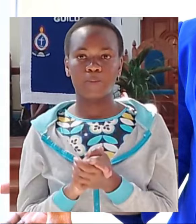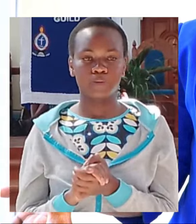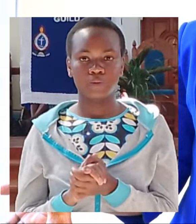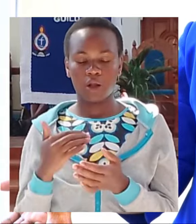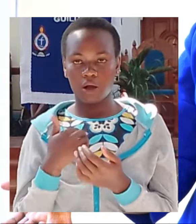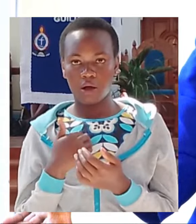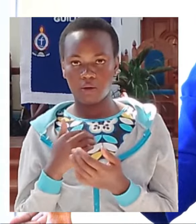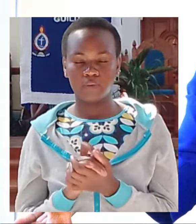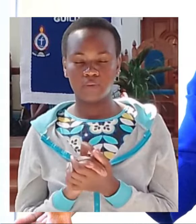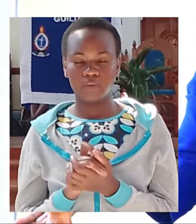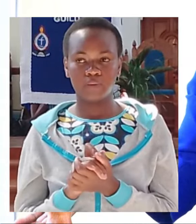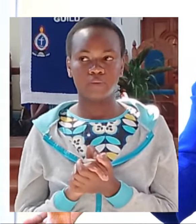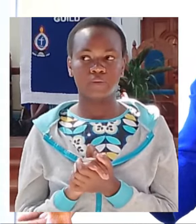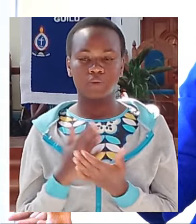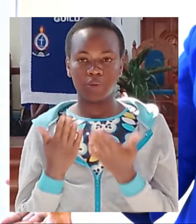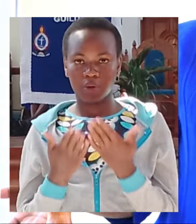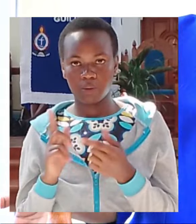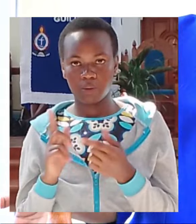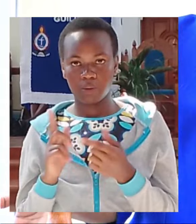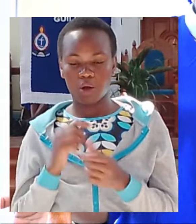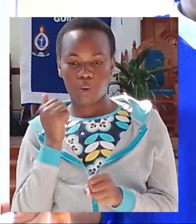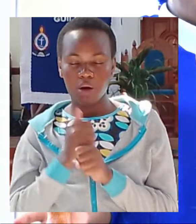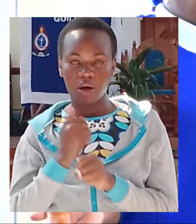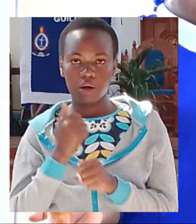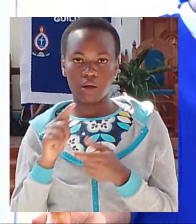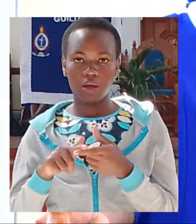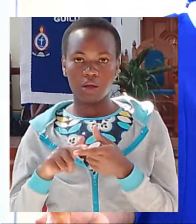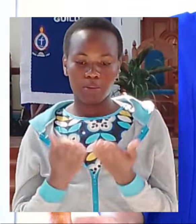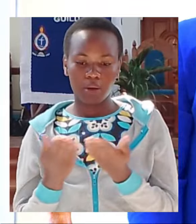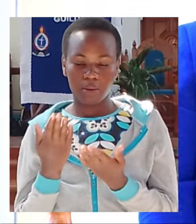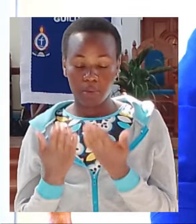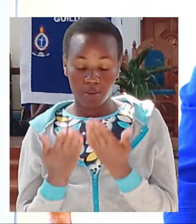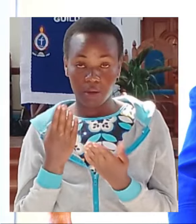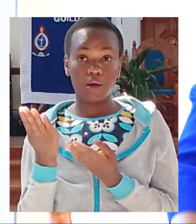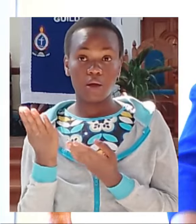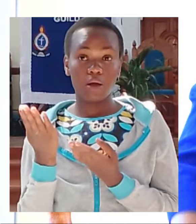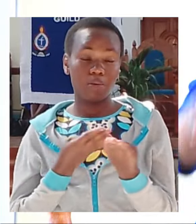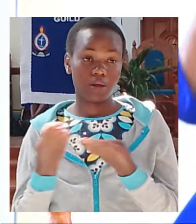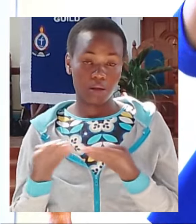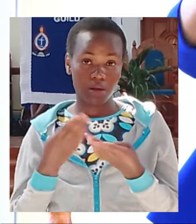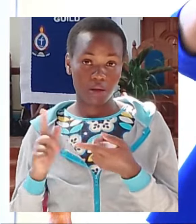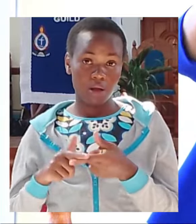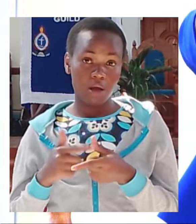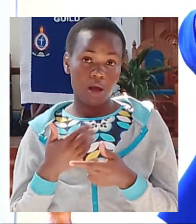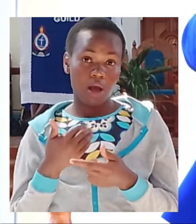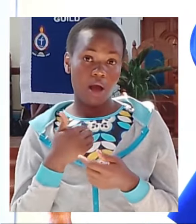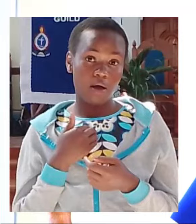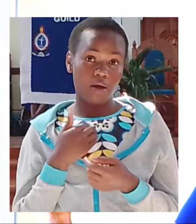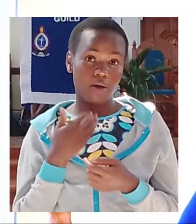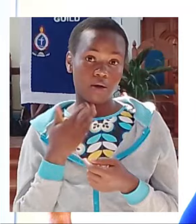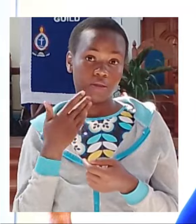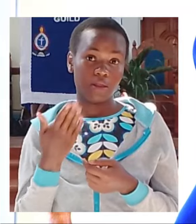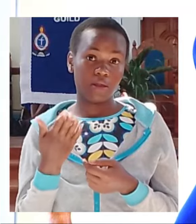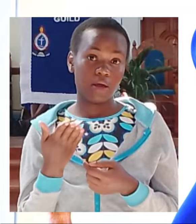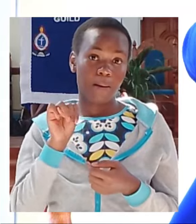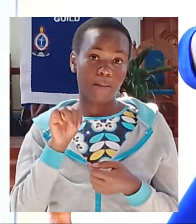that you have, maybe the job, maybe the business. If you were in my mahio a